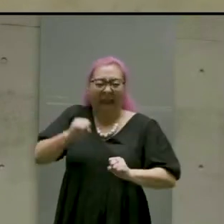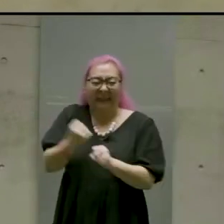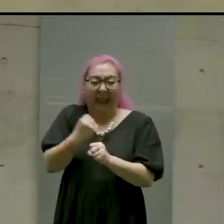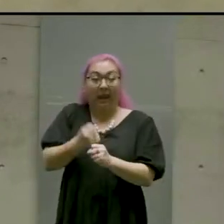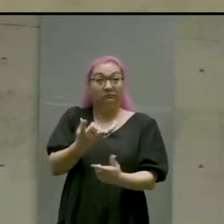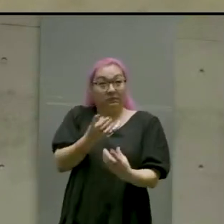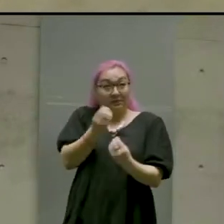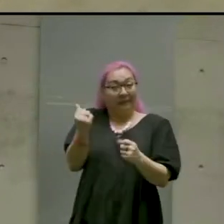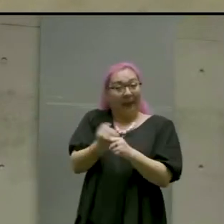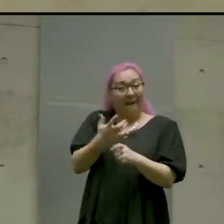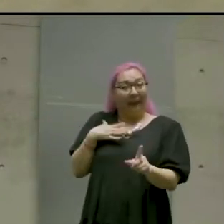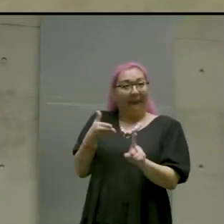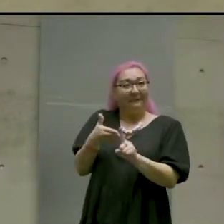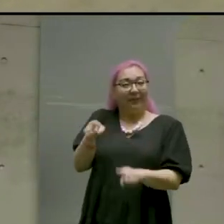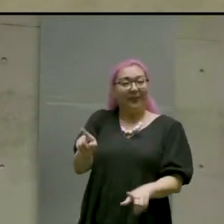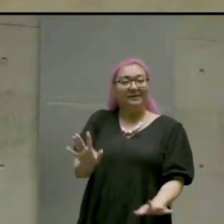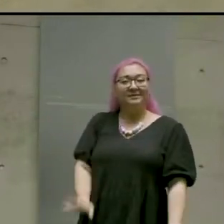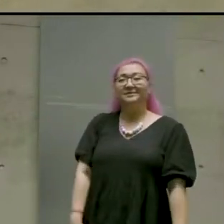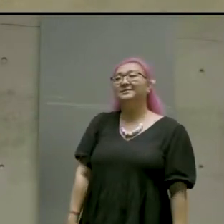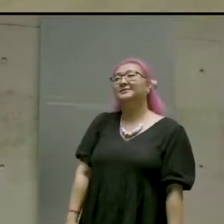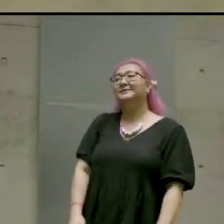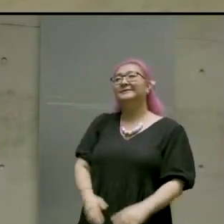know? Mm-hmm. All right, thanks.